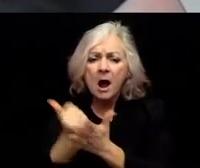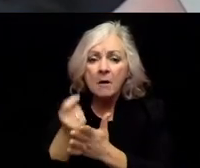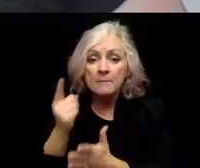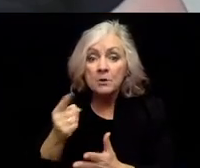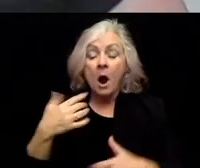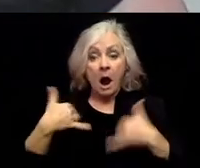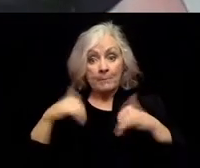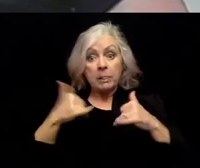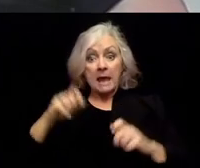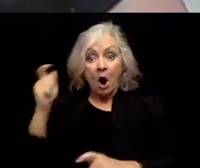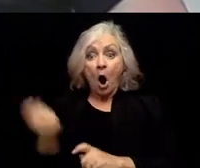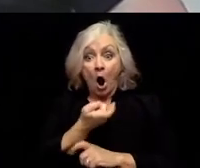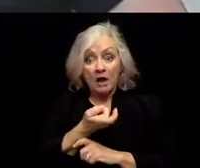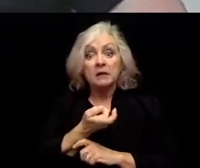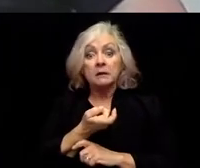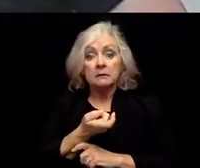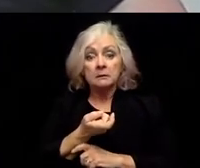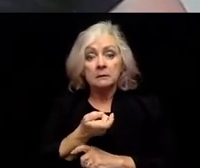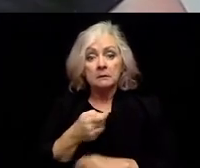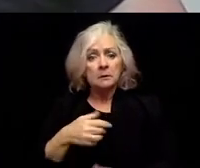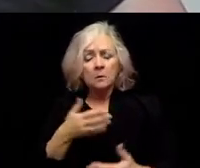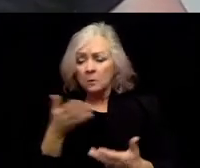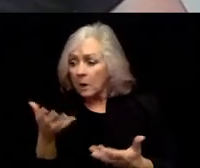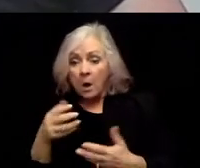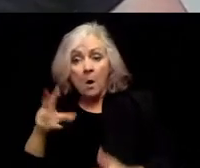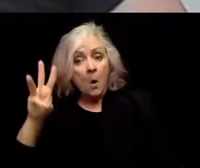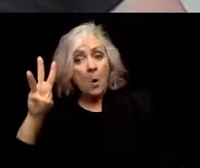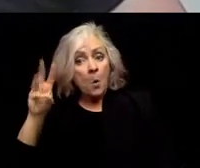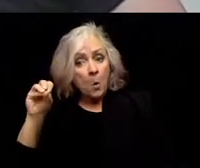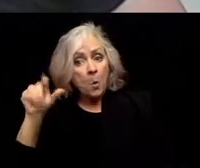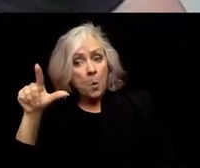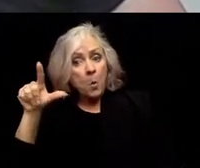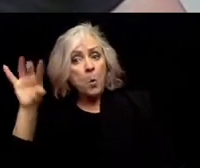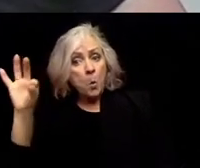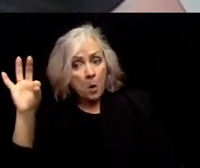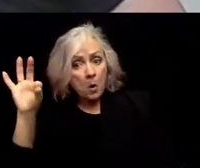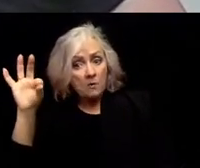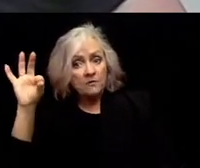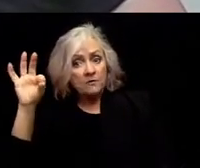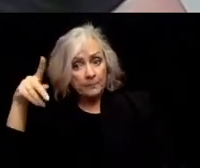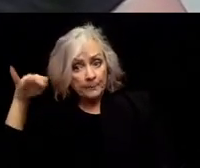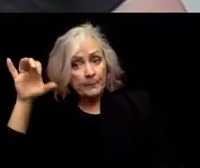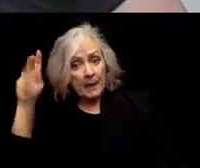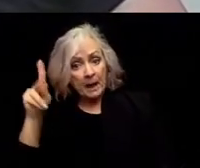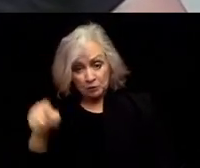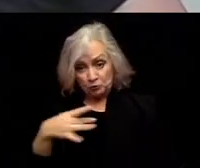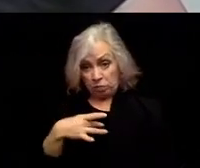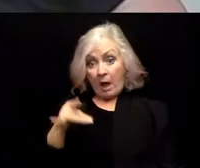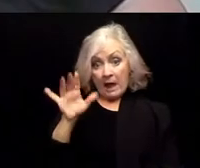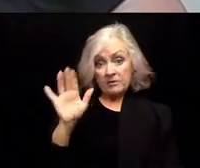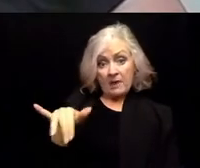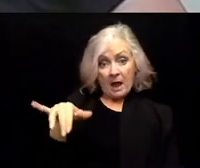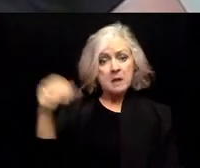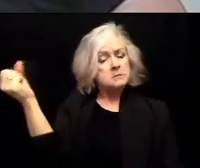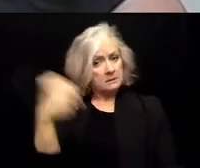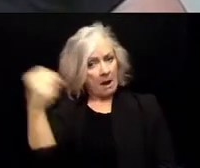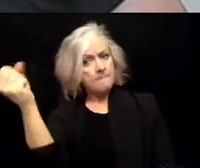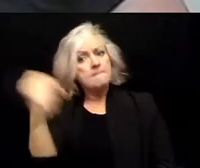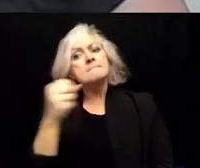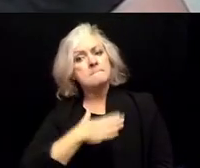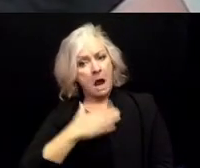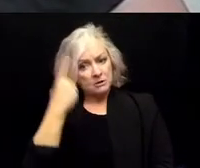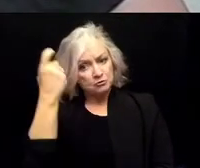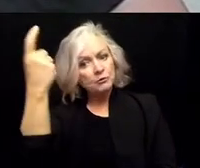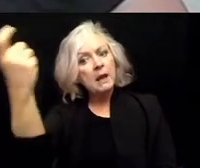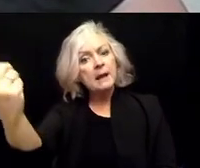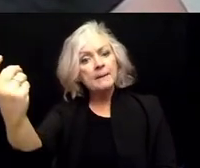it? Wolf pack. Yeah, well, hot dog does. And do you like playing for hockey? Yep. Yeah. Was it a dream of yours? Yep. And you're